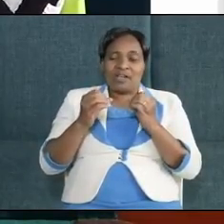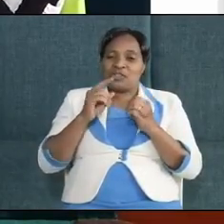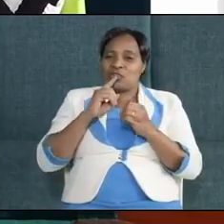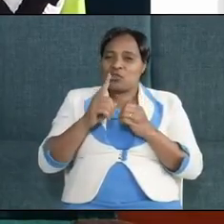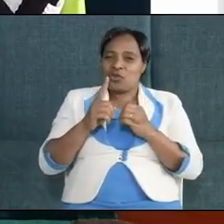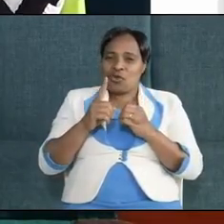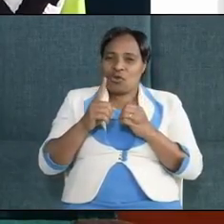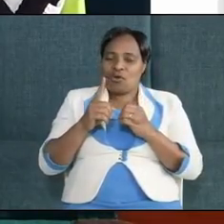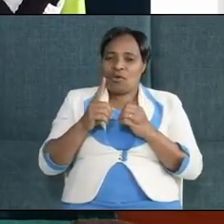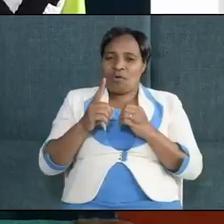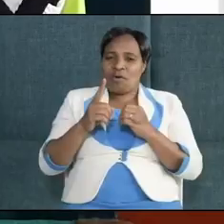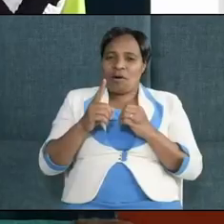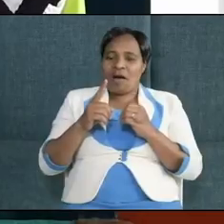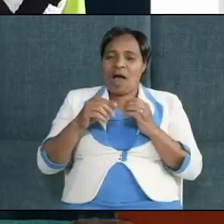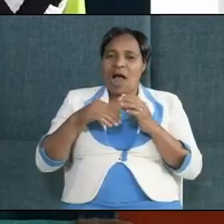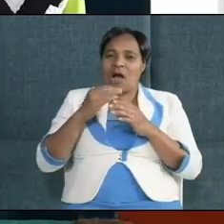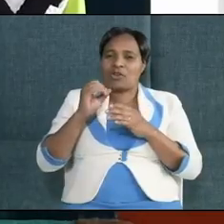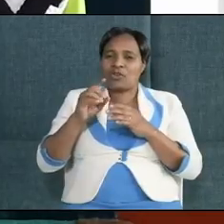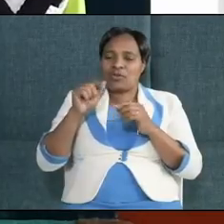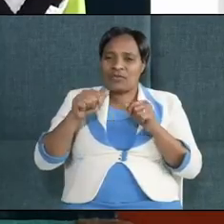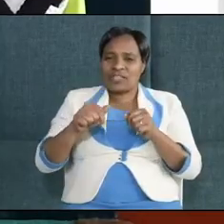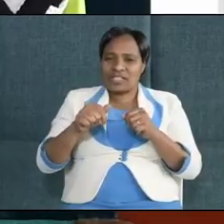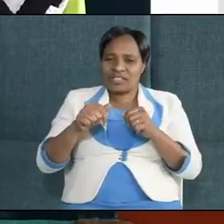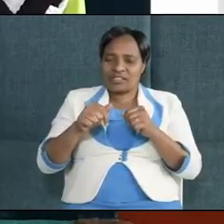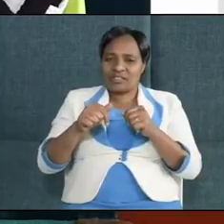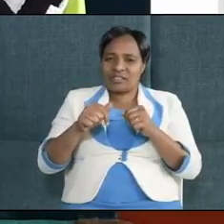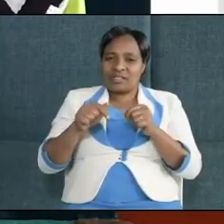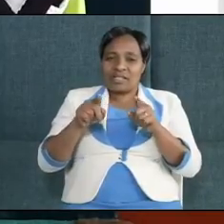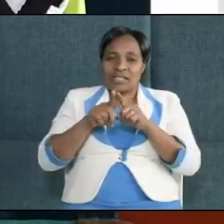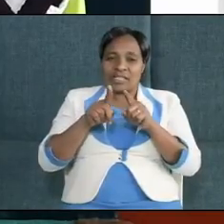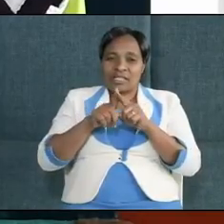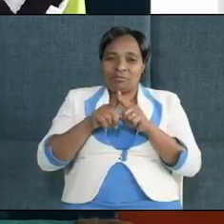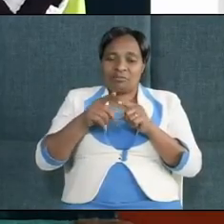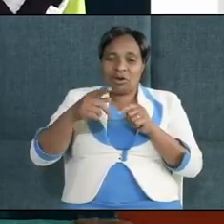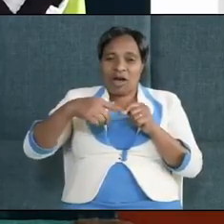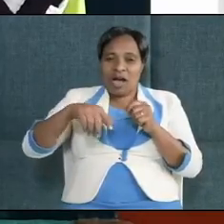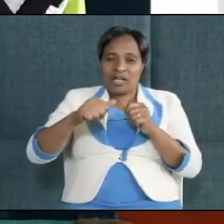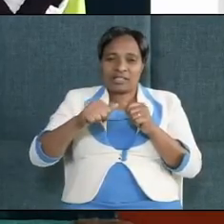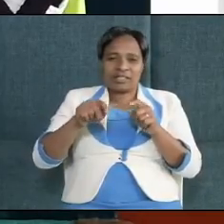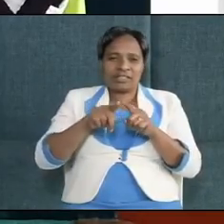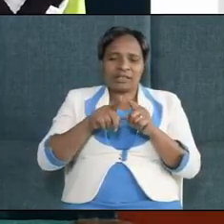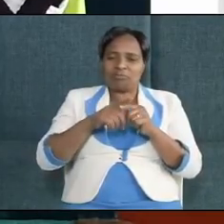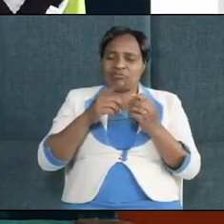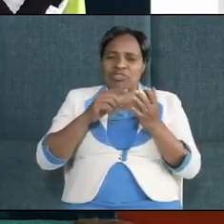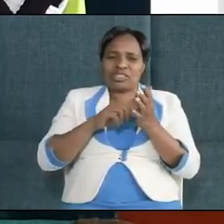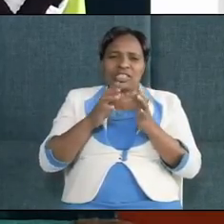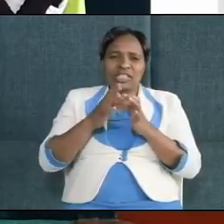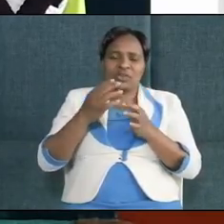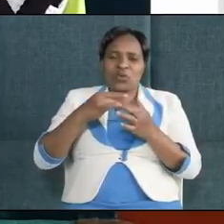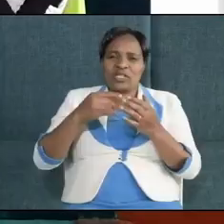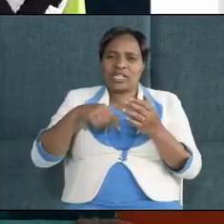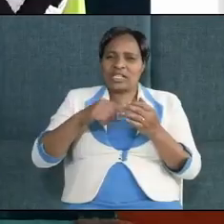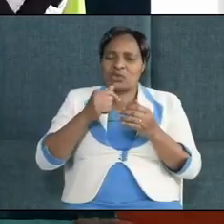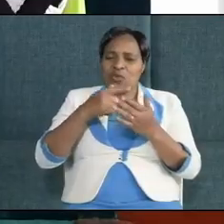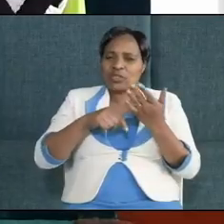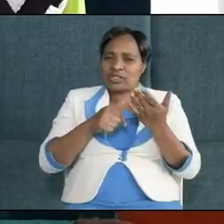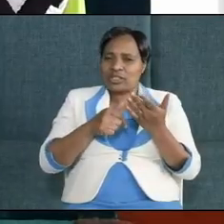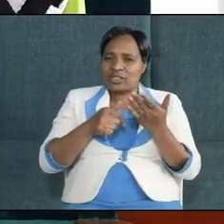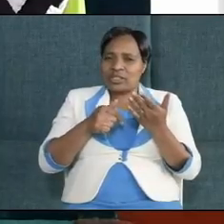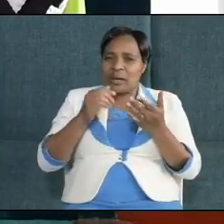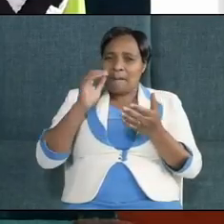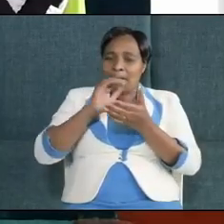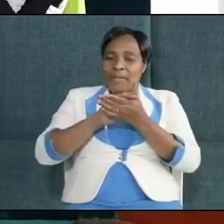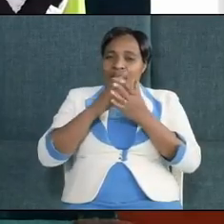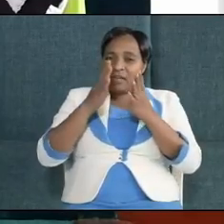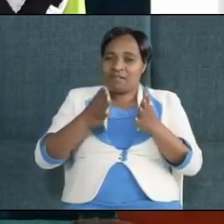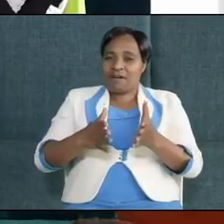he left and he went to the house of Titus Justus. And at the house of Titus Justus, you know, he found Titus Justus was a believer in